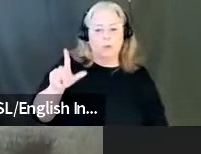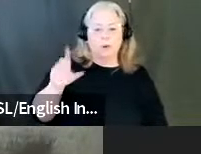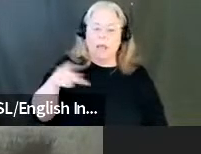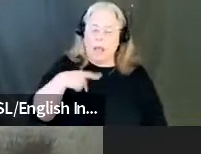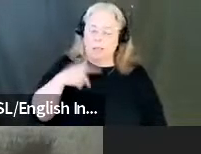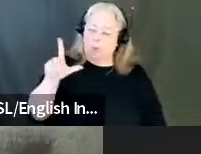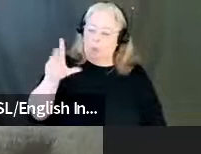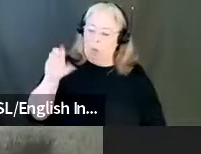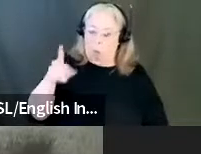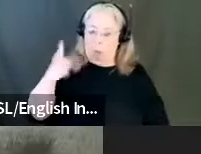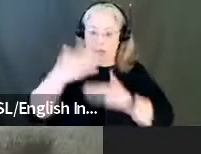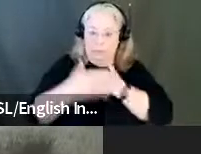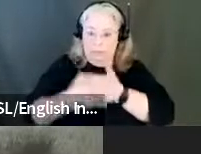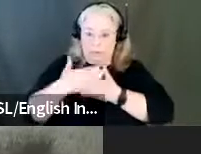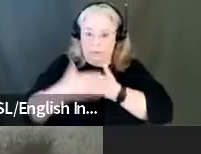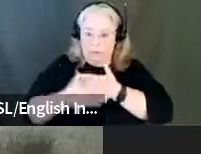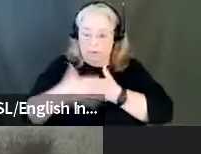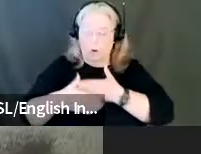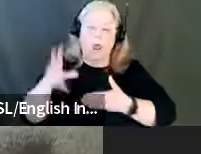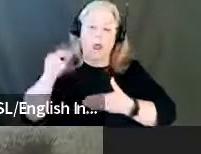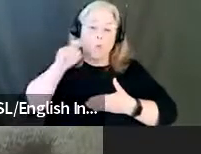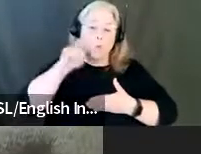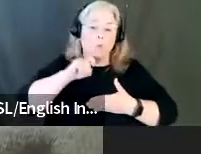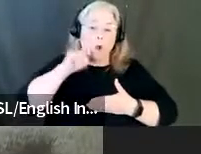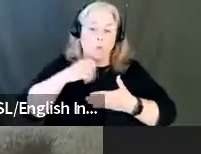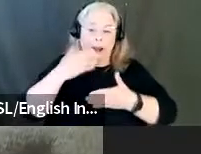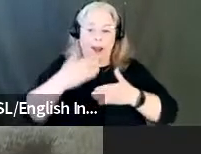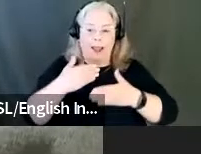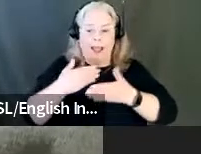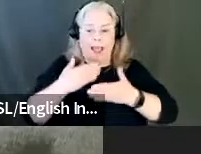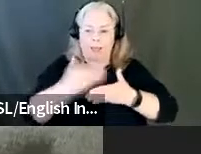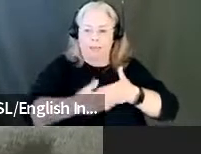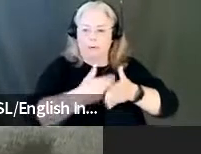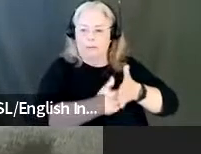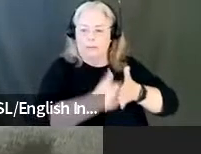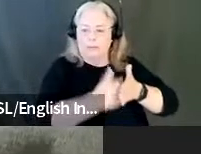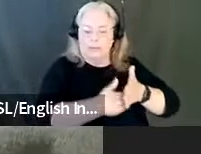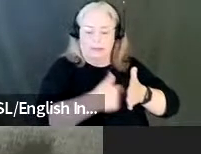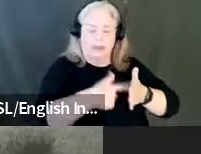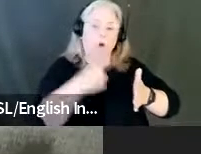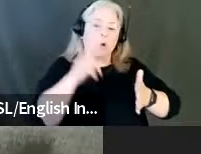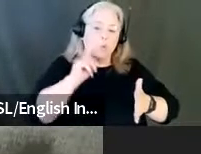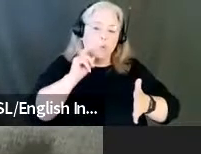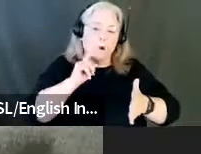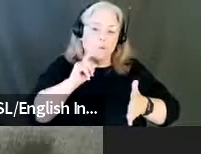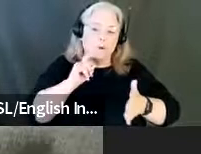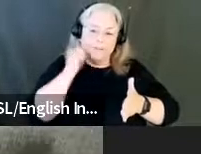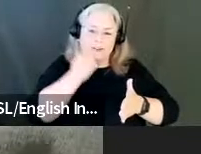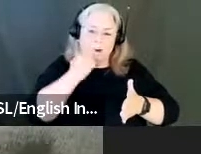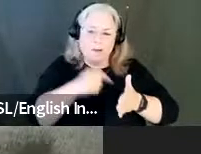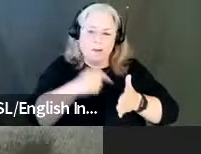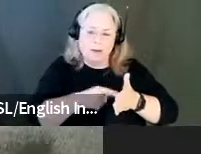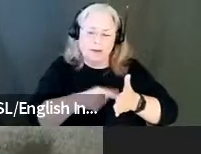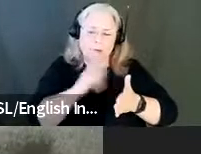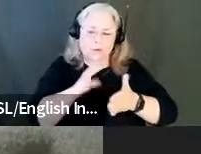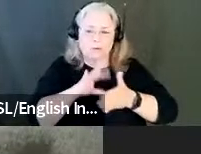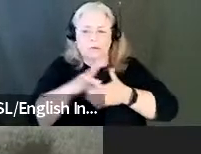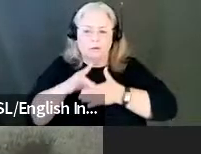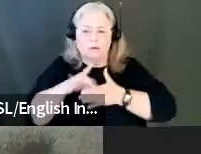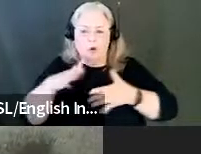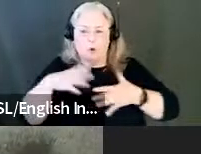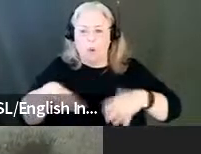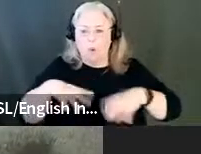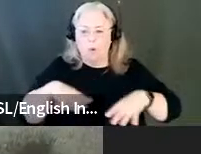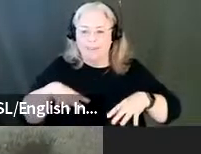on one side and rubber on the other. So it's this rubber material that will ultimately grip onto your